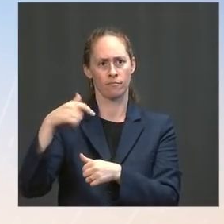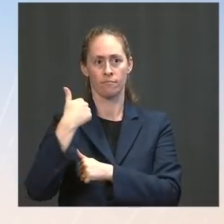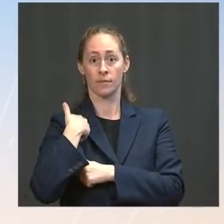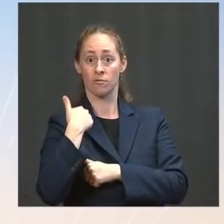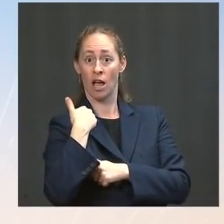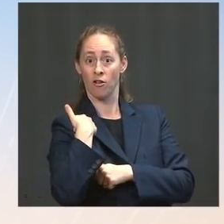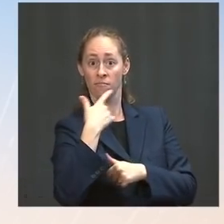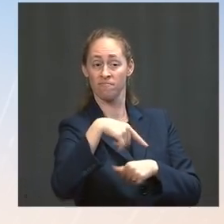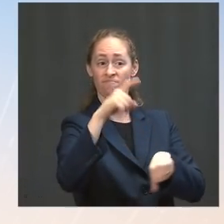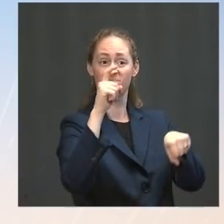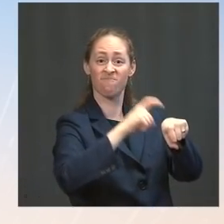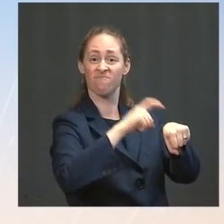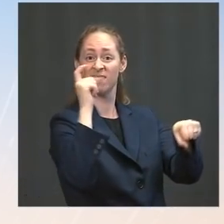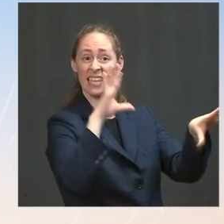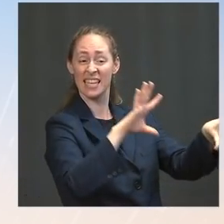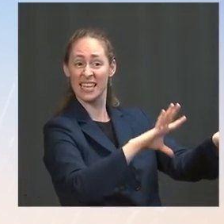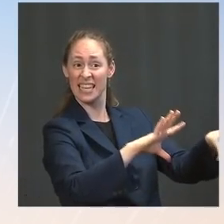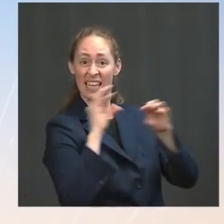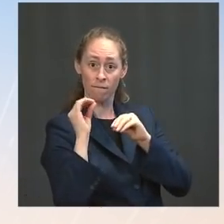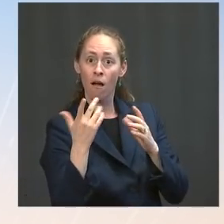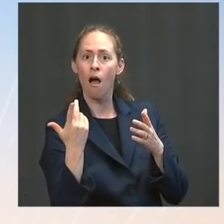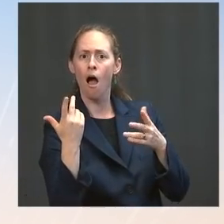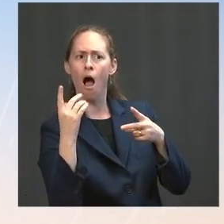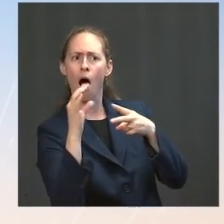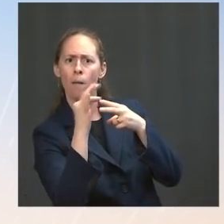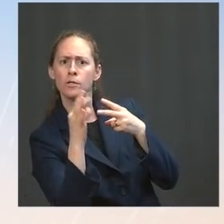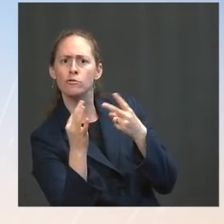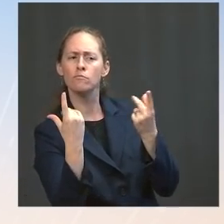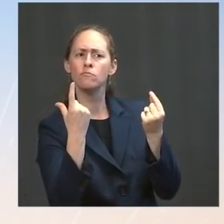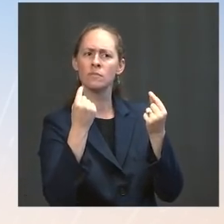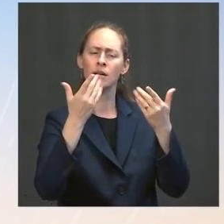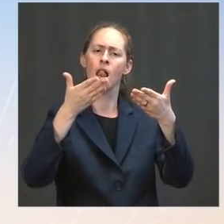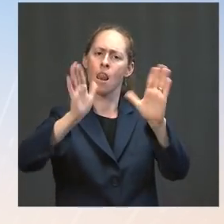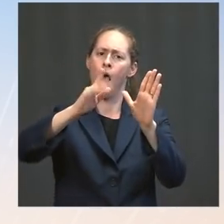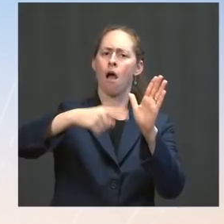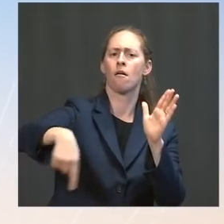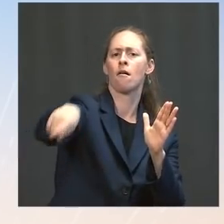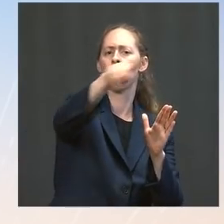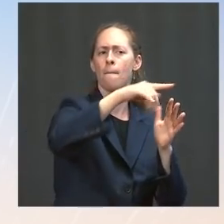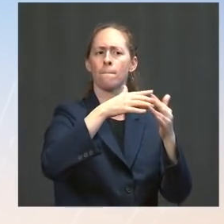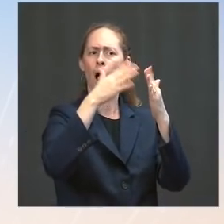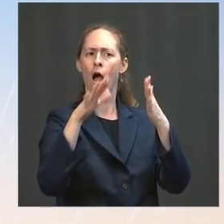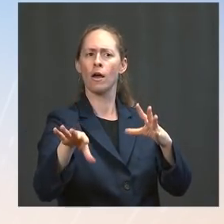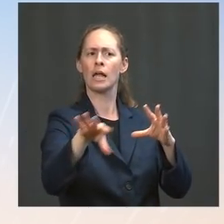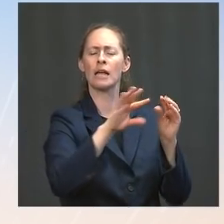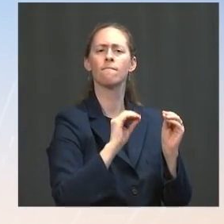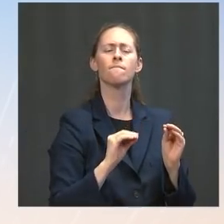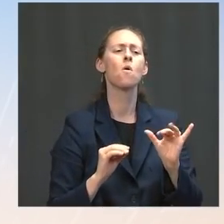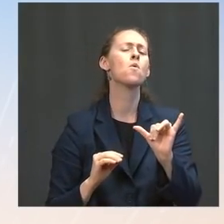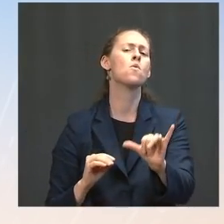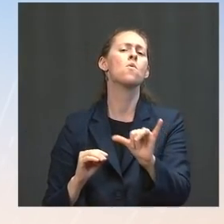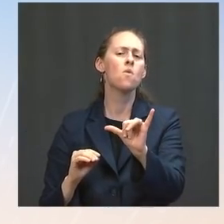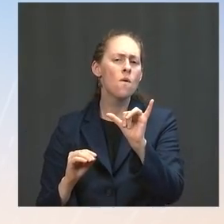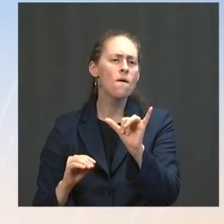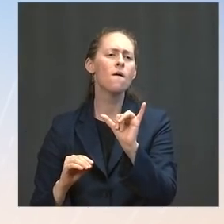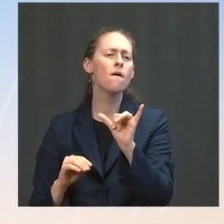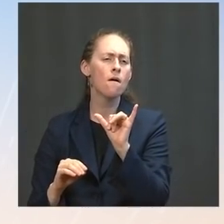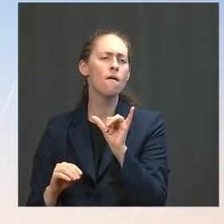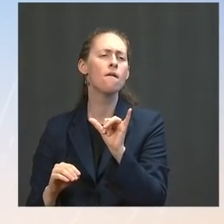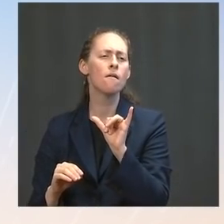the sort of for-profit effort. Yeah. What is the administration doing to kind of protect people from exploitation? Given the desperation,